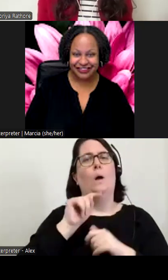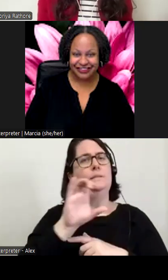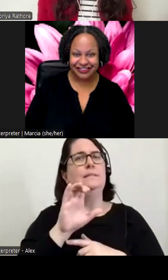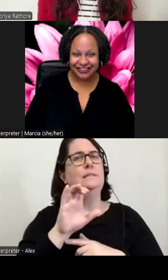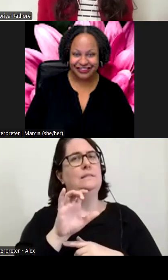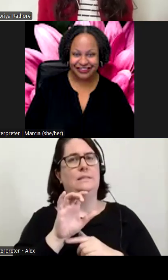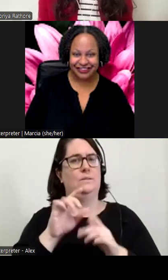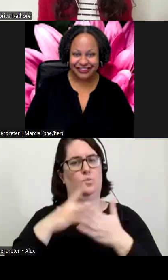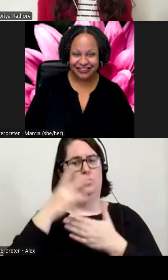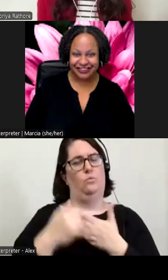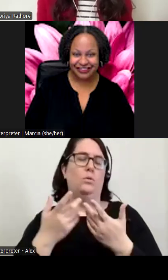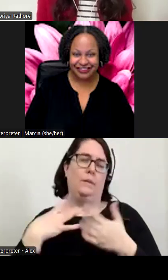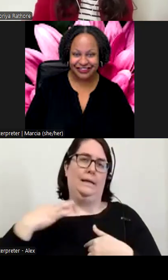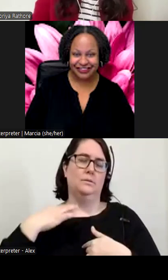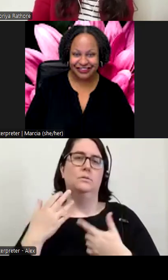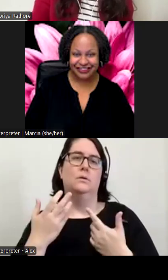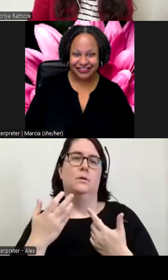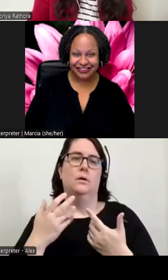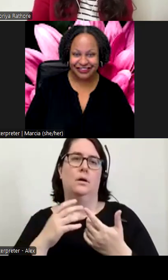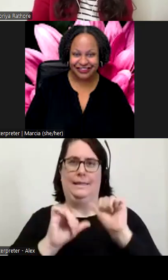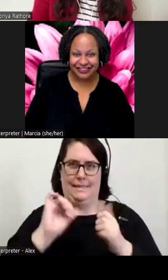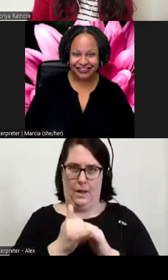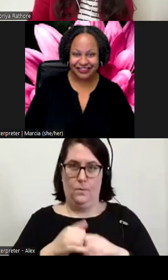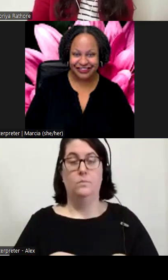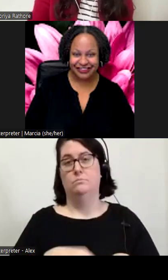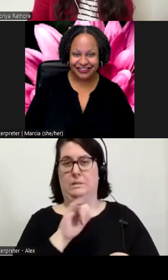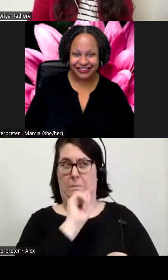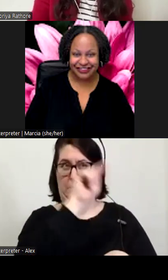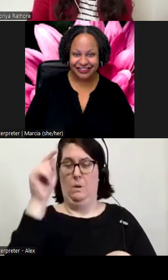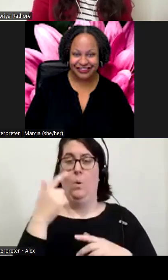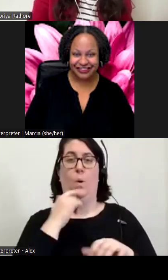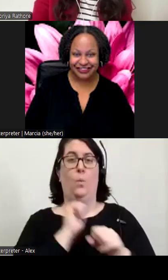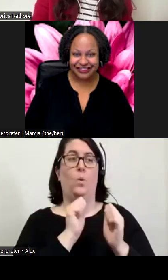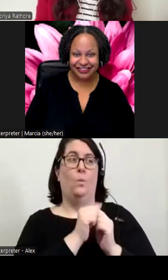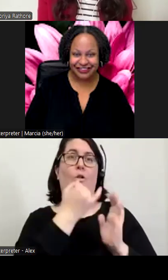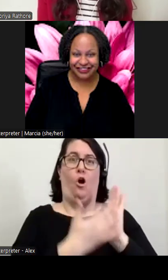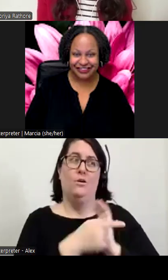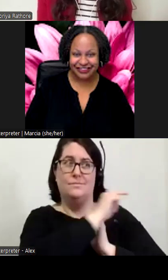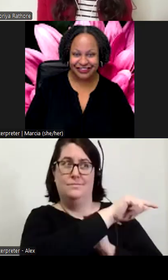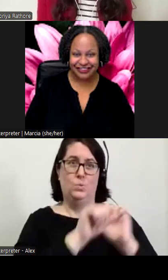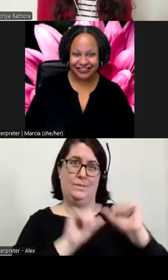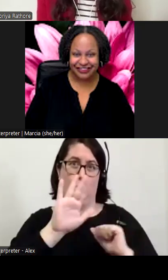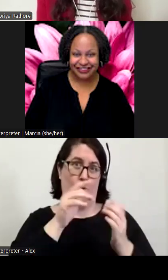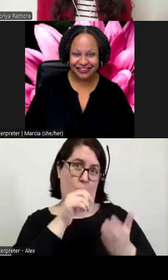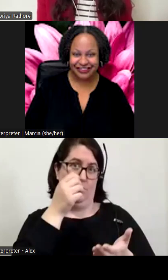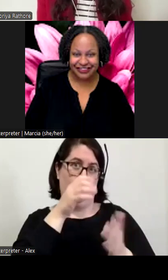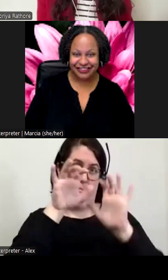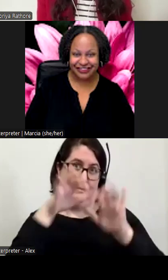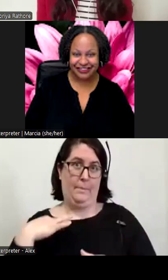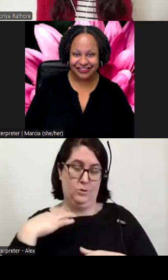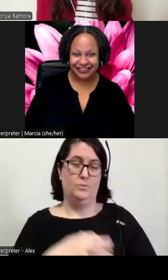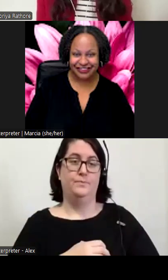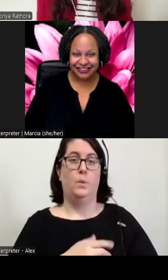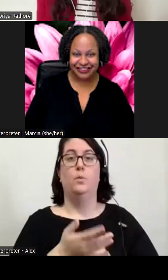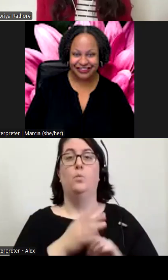applications assessed? Well, like many arts councils, we actually work with other artists to assess your grants, and we rely on their knowledge and expertise in